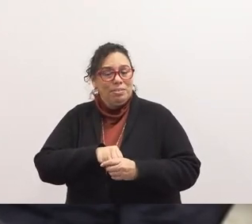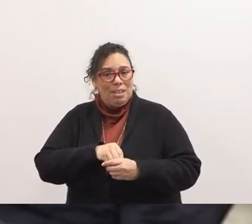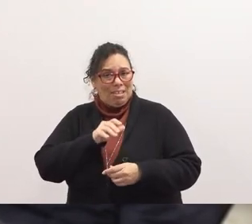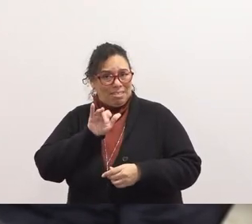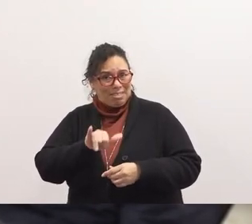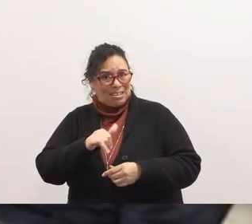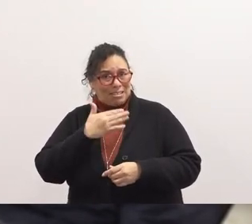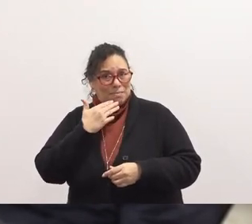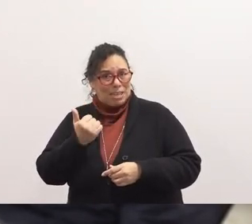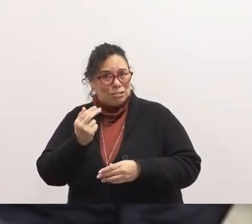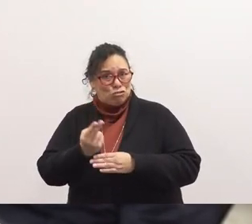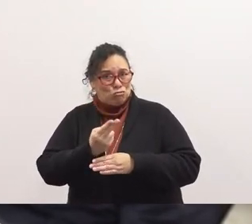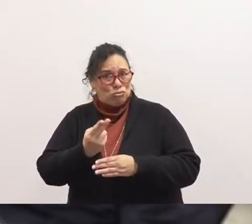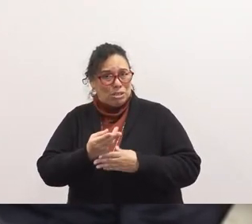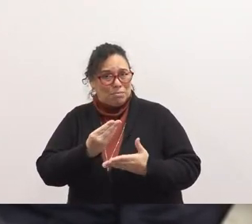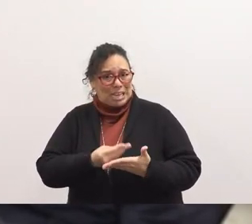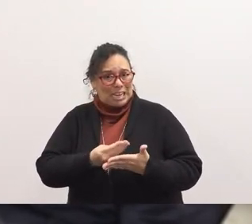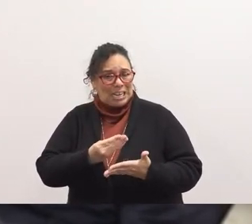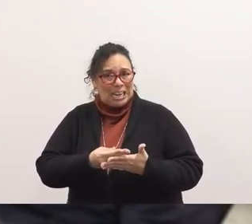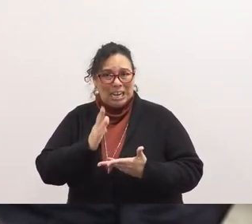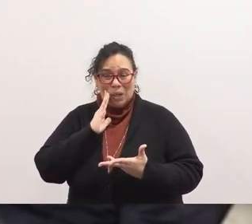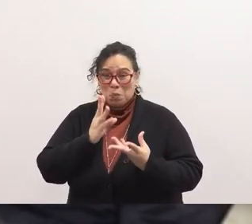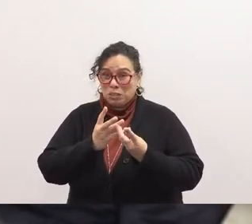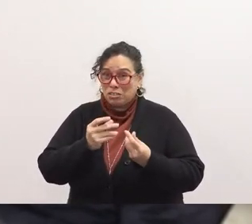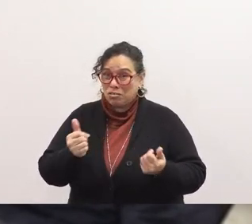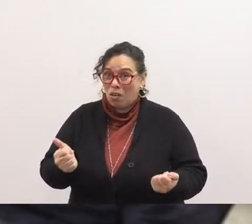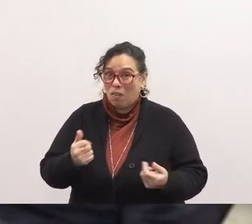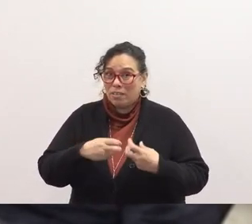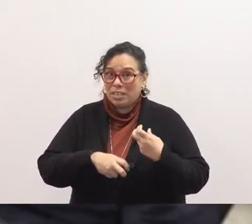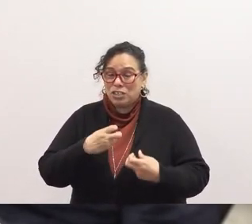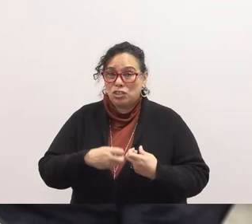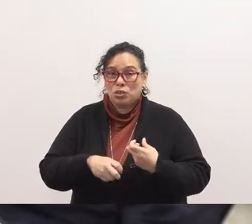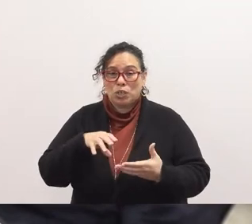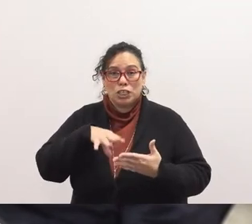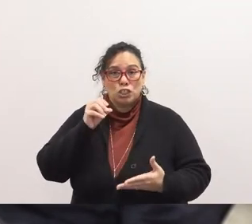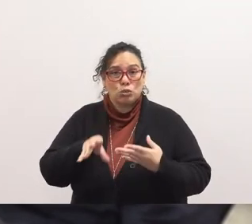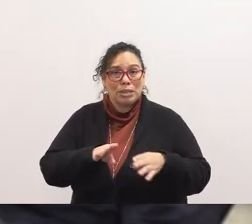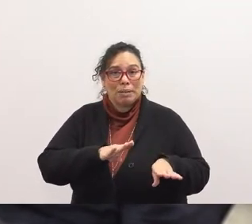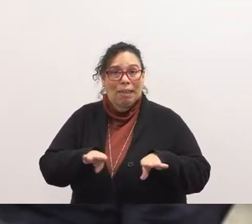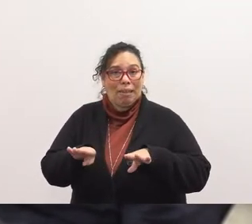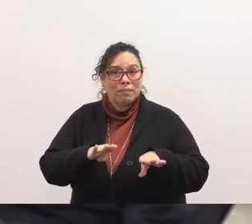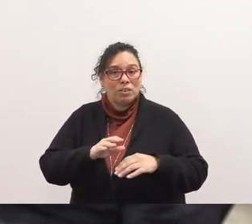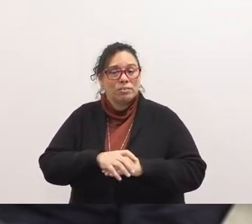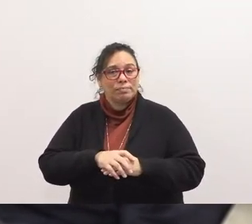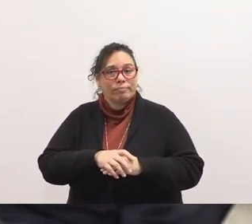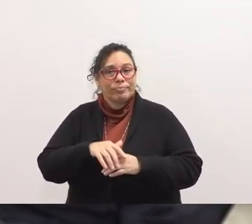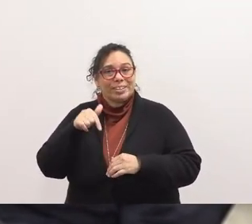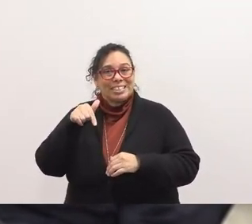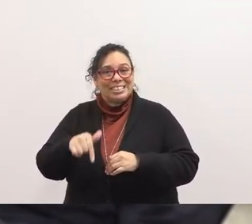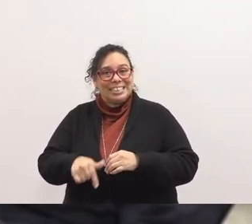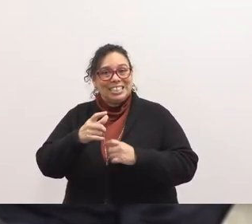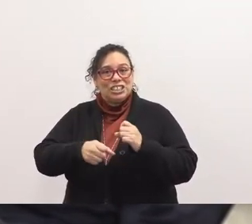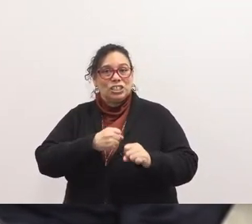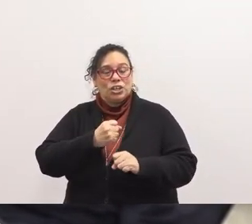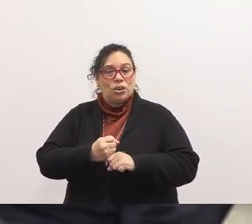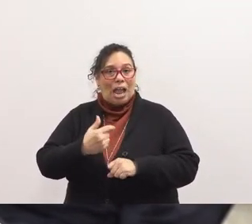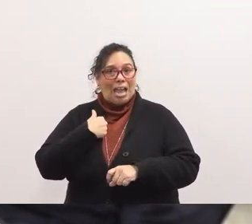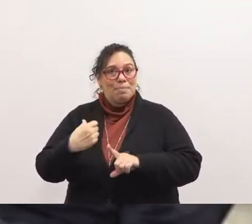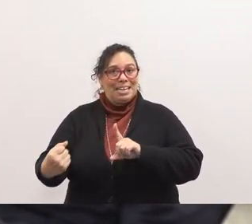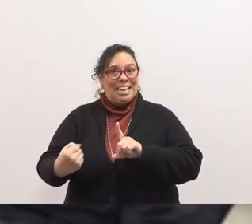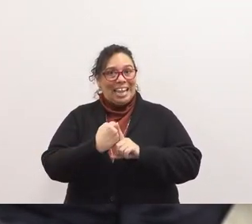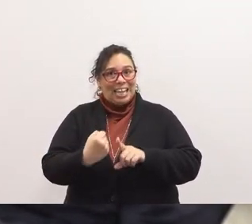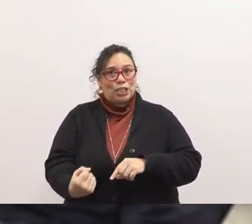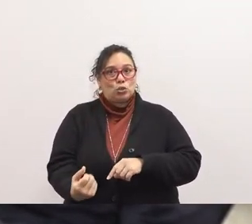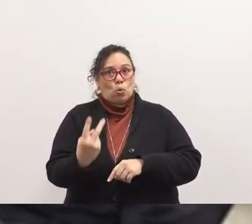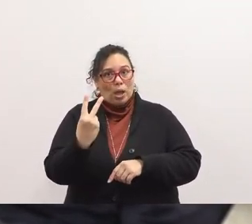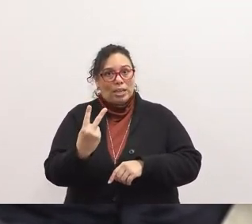our money? Will it solve the issue of student behavior? This year, I've been hit twice by students. I've had a